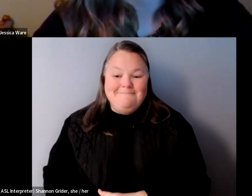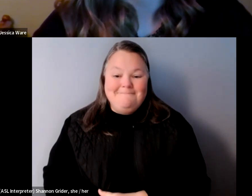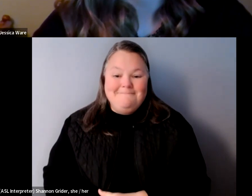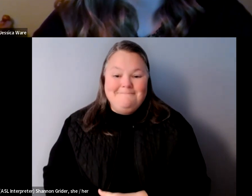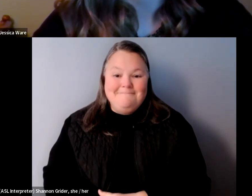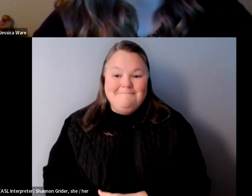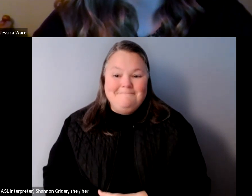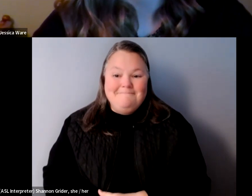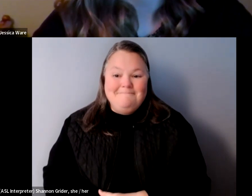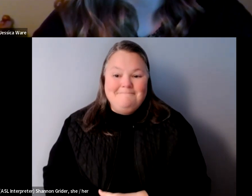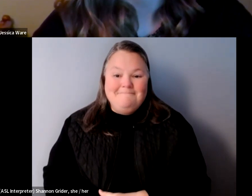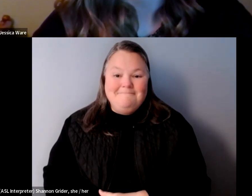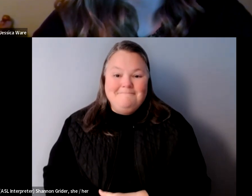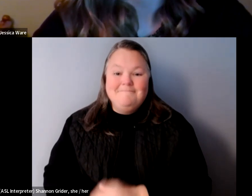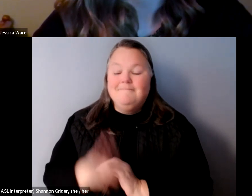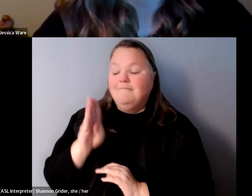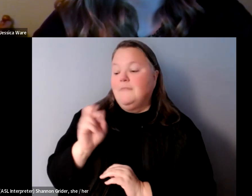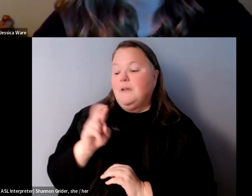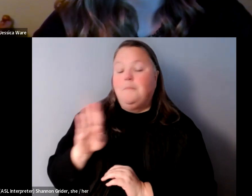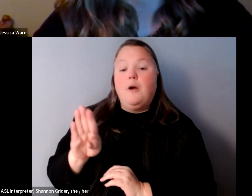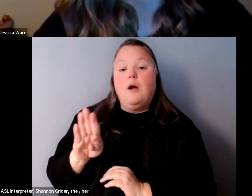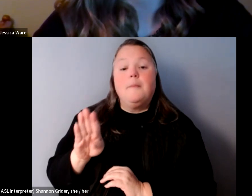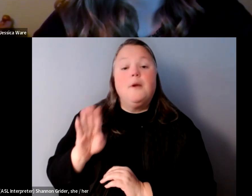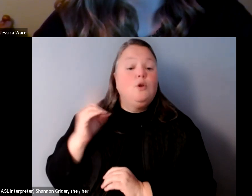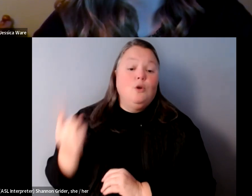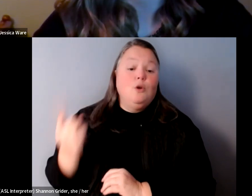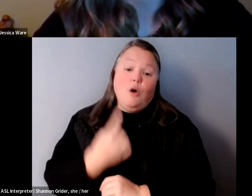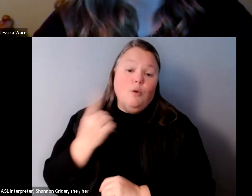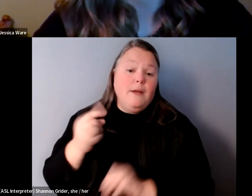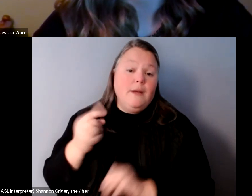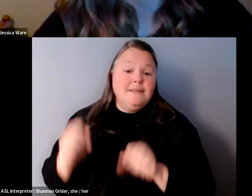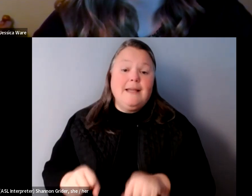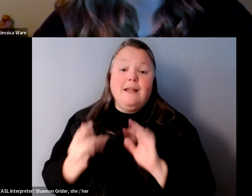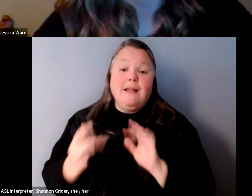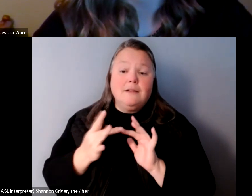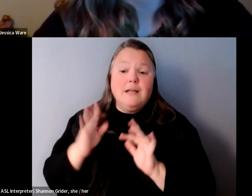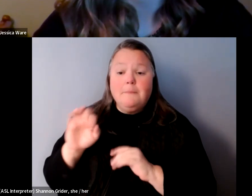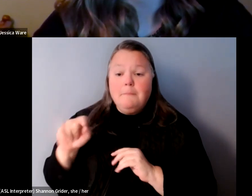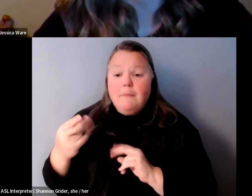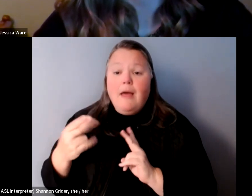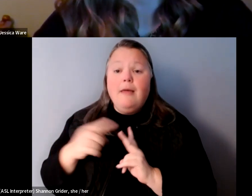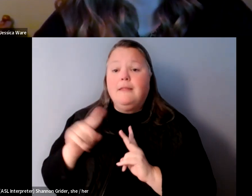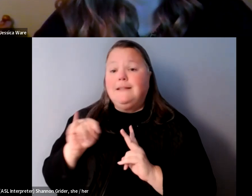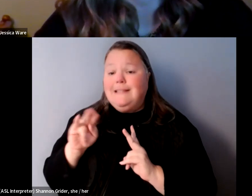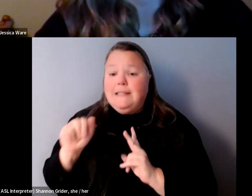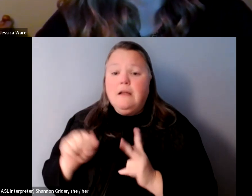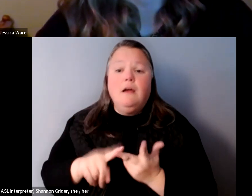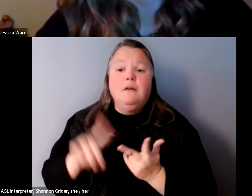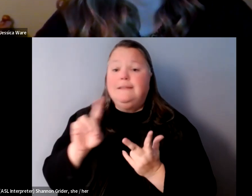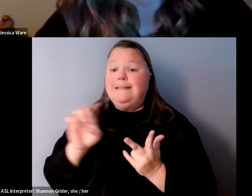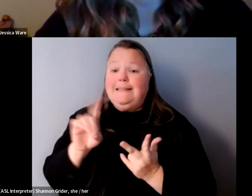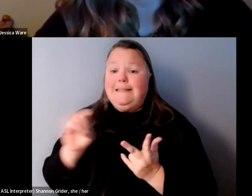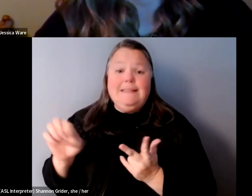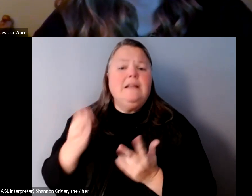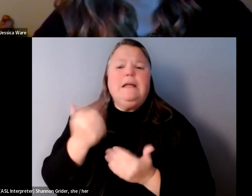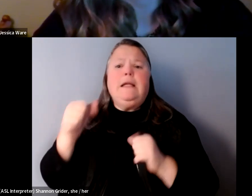Yeah. You could always, you know, you could contact Beth or Tina or Dee Dee or somebody up the state if you